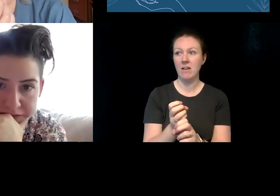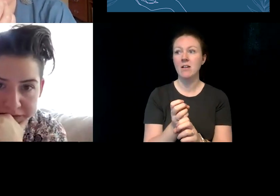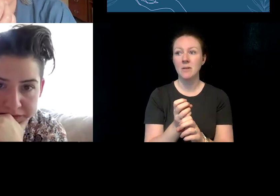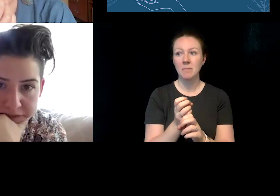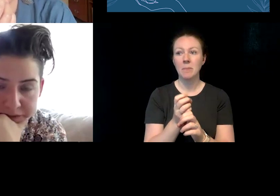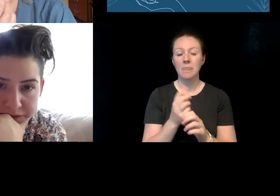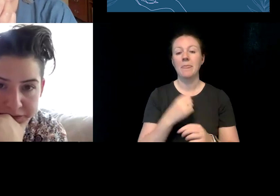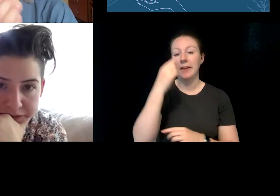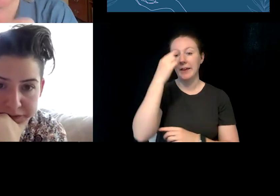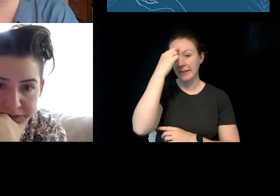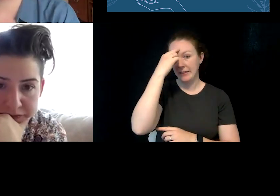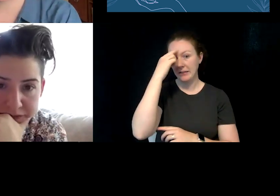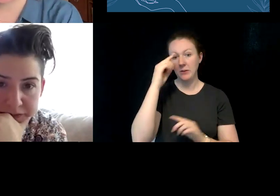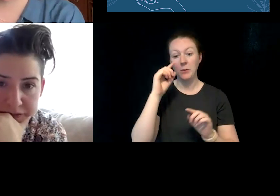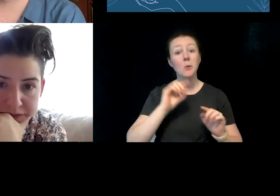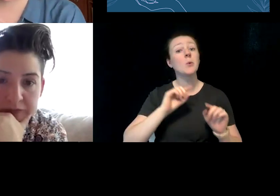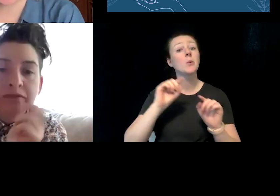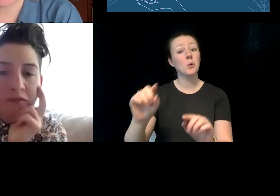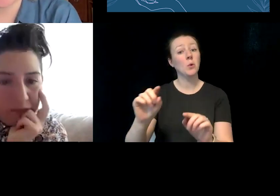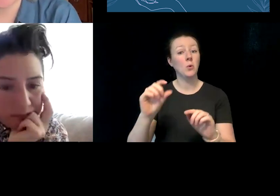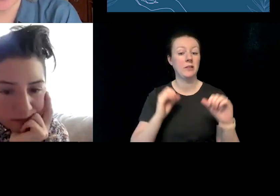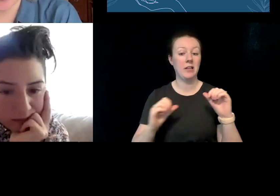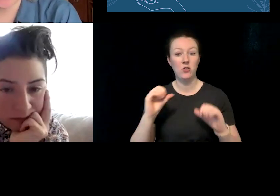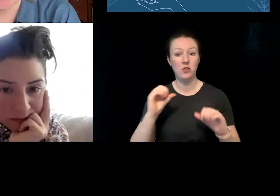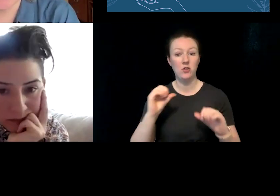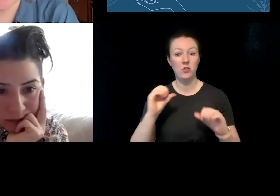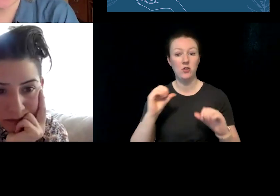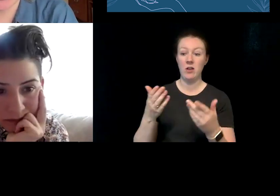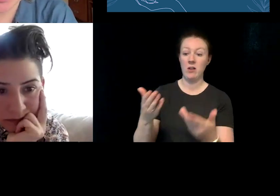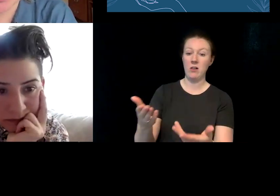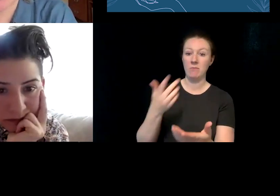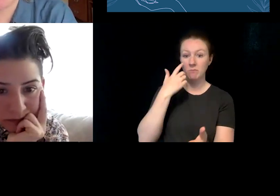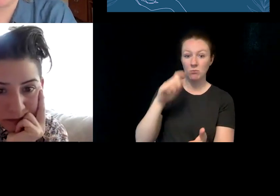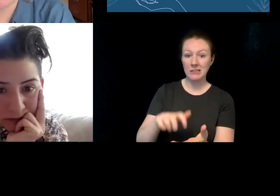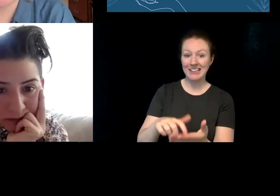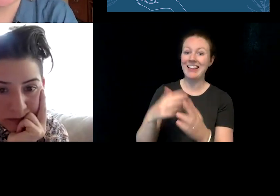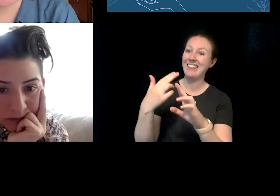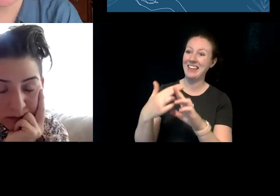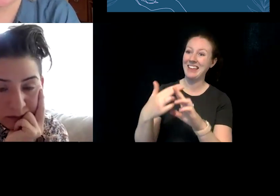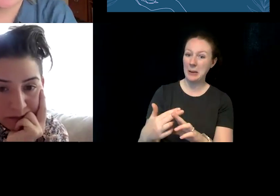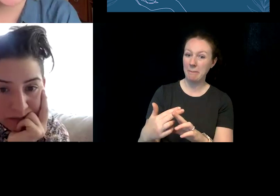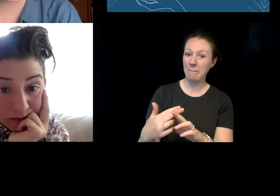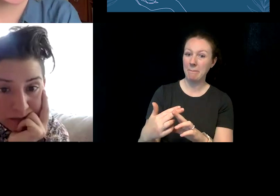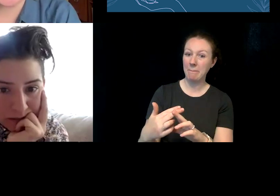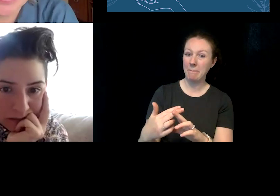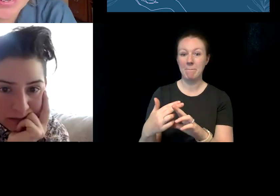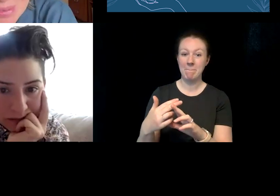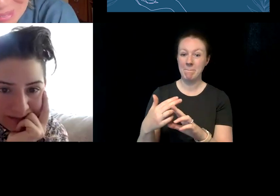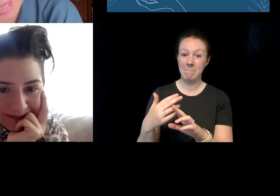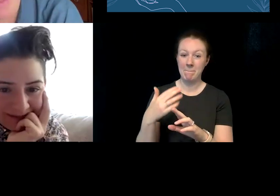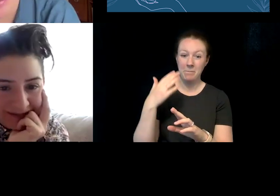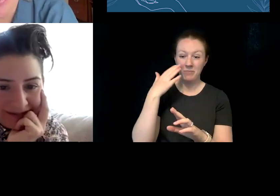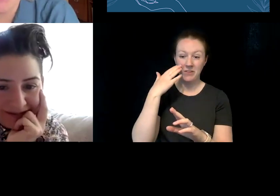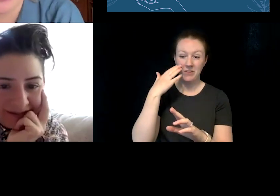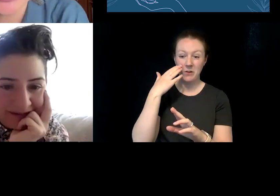you know, going to the show and recognizing that the names were pseudonyms, when I kind of knew